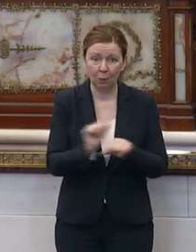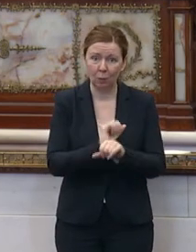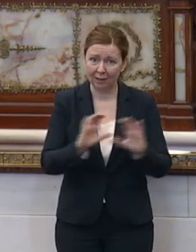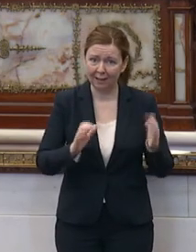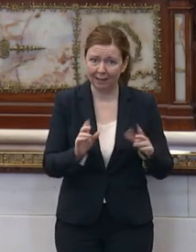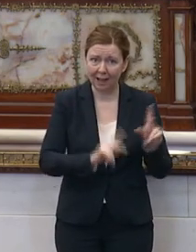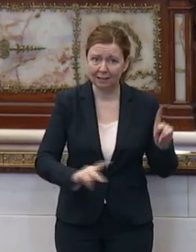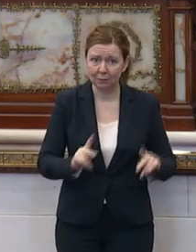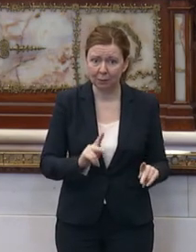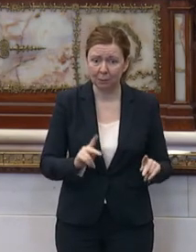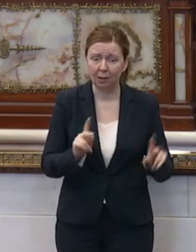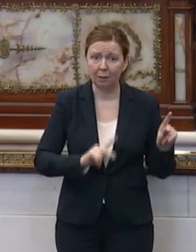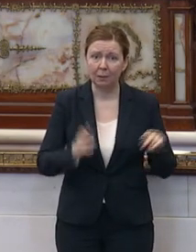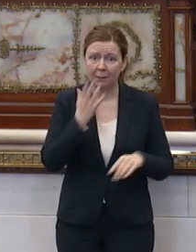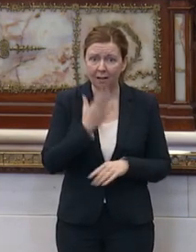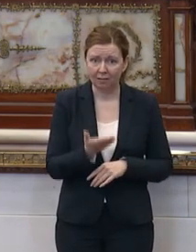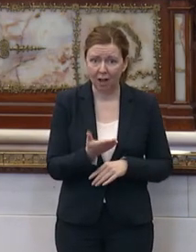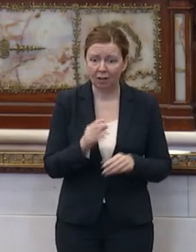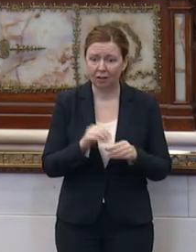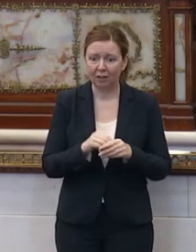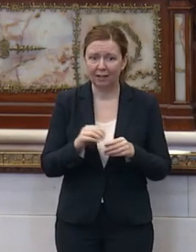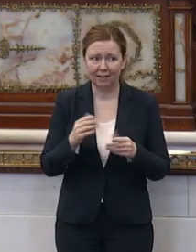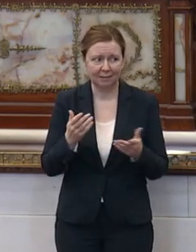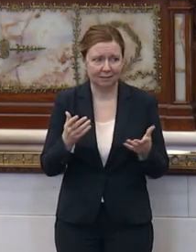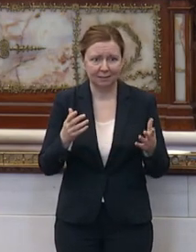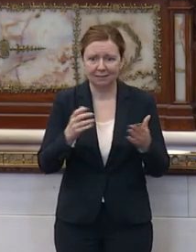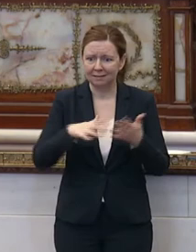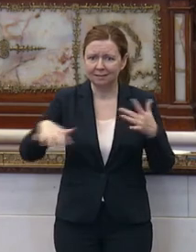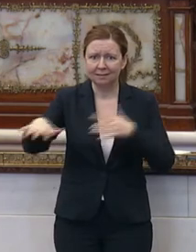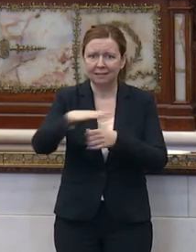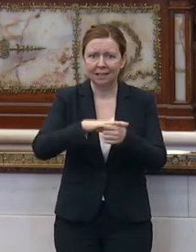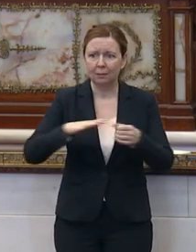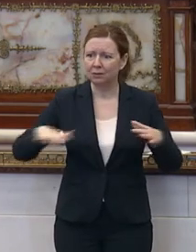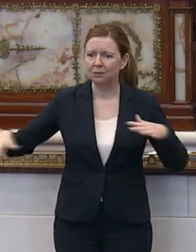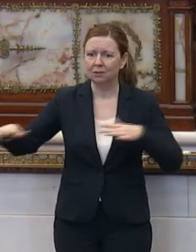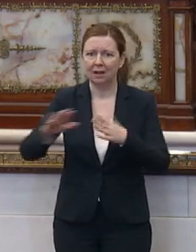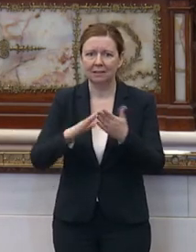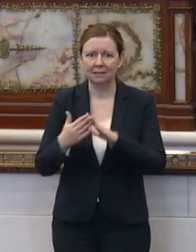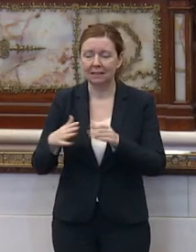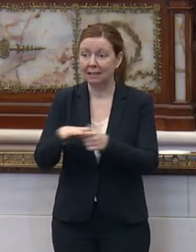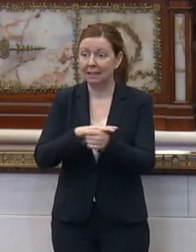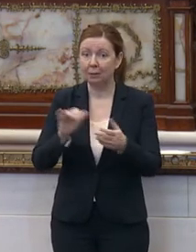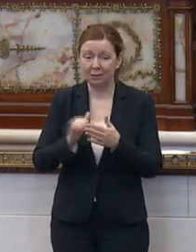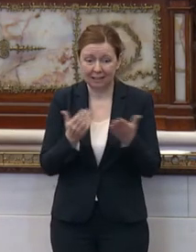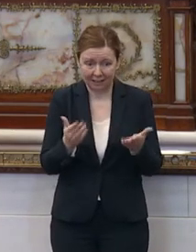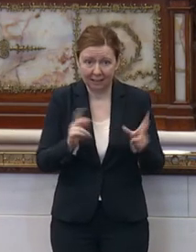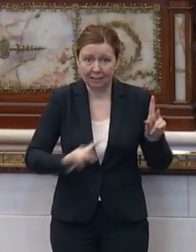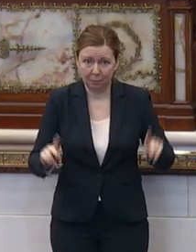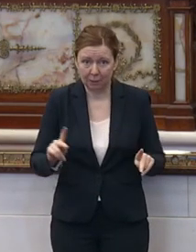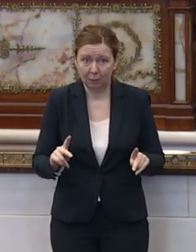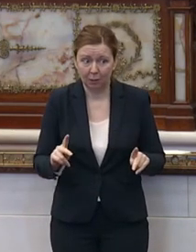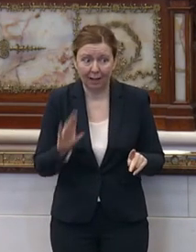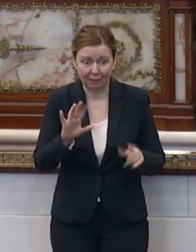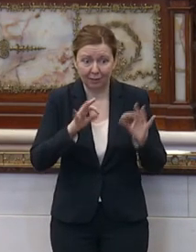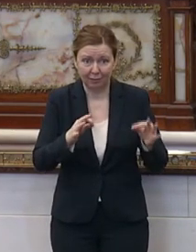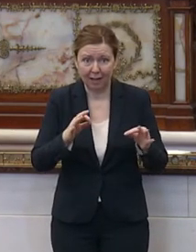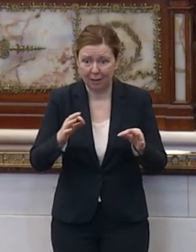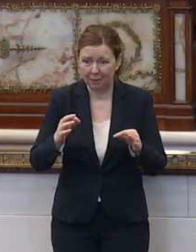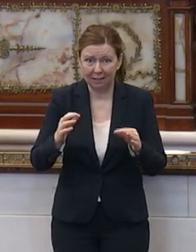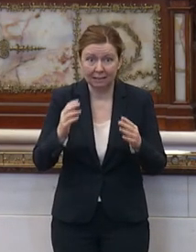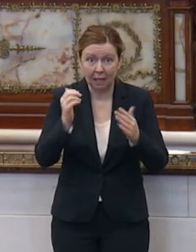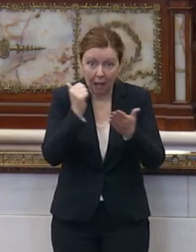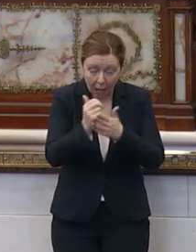working-class people, and people of color in amenity-rich neighborhoods across our city, neighborhoods that these Philadelphians and their families